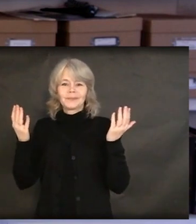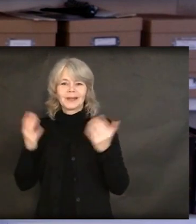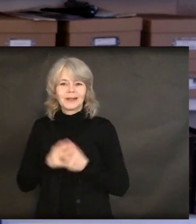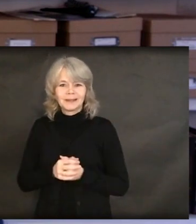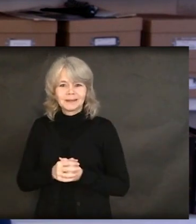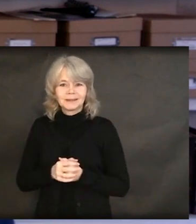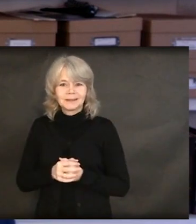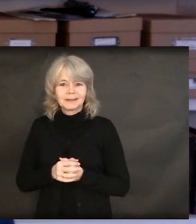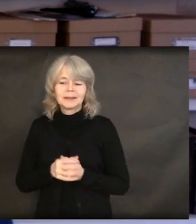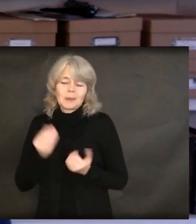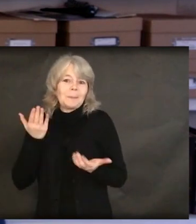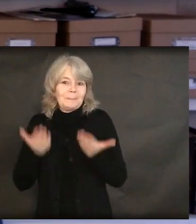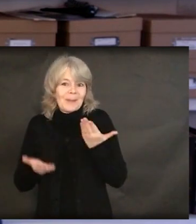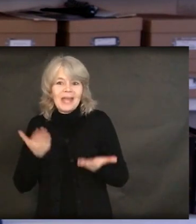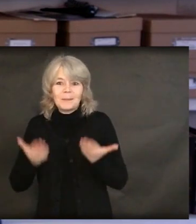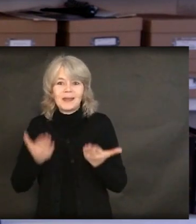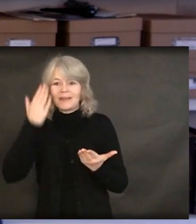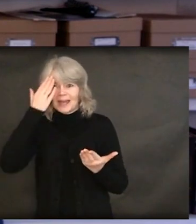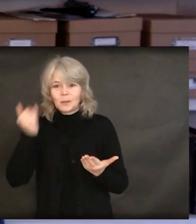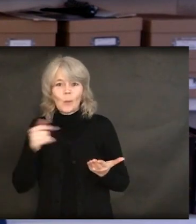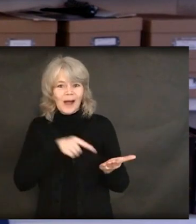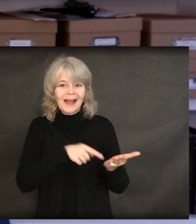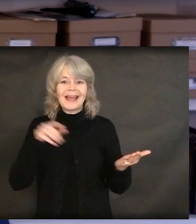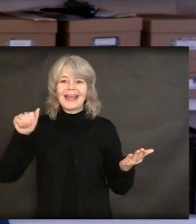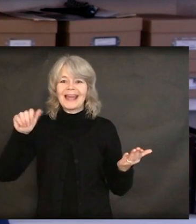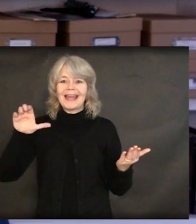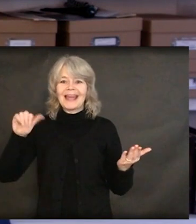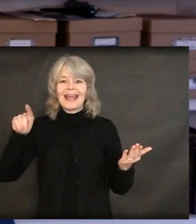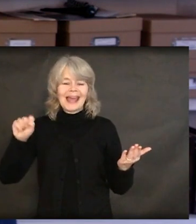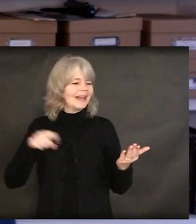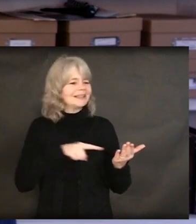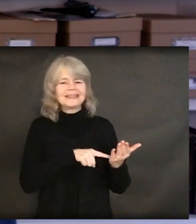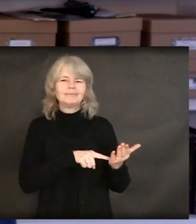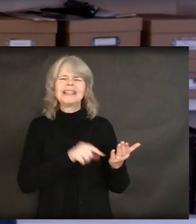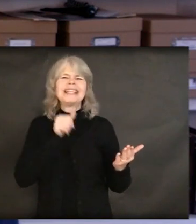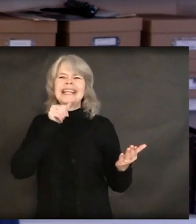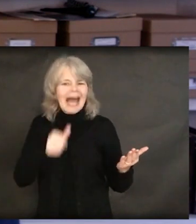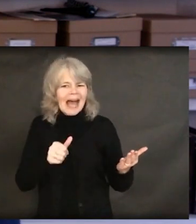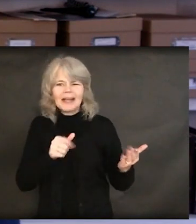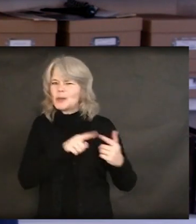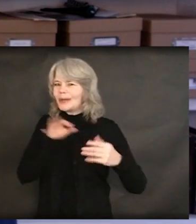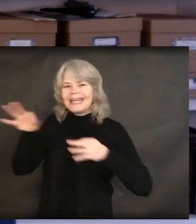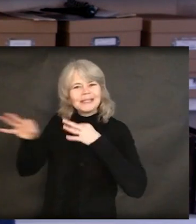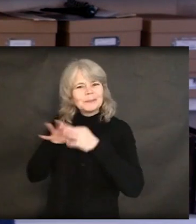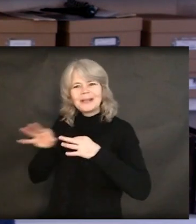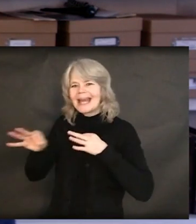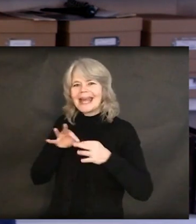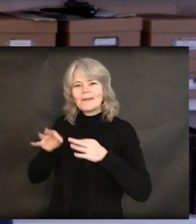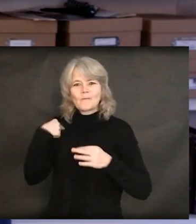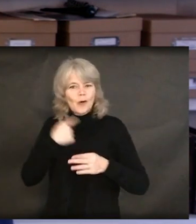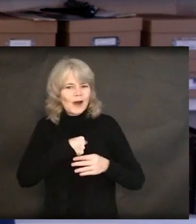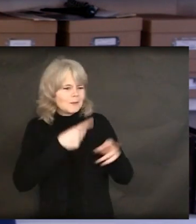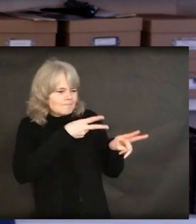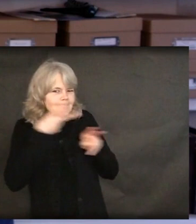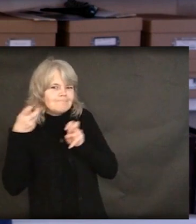And maybe this is precisely why Acts is not a blueprint for the perfect church, or